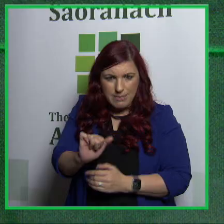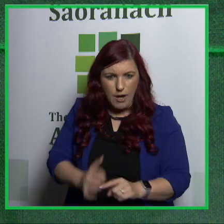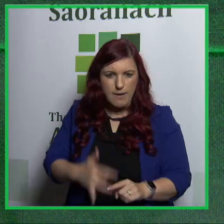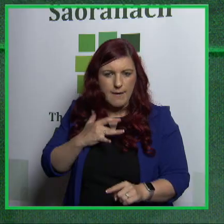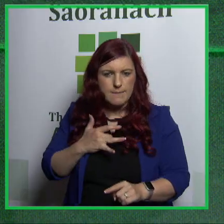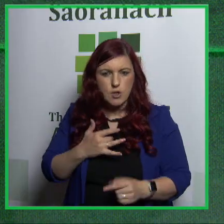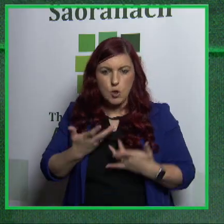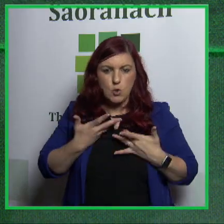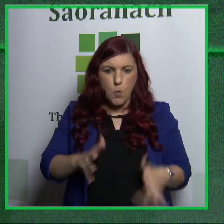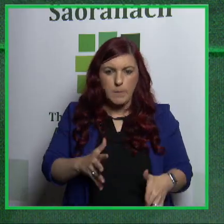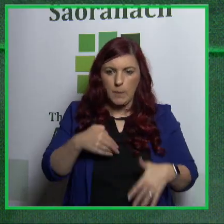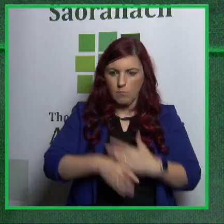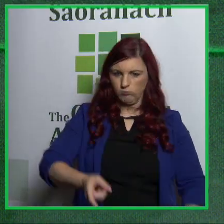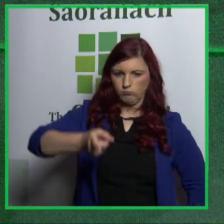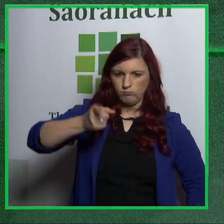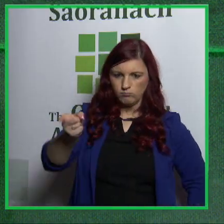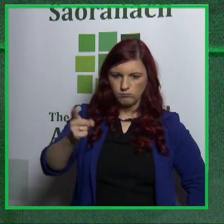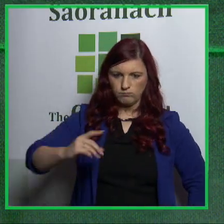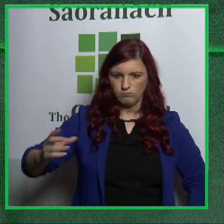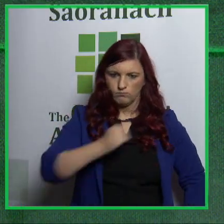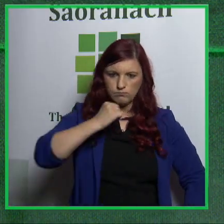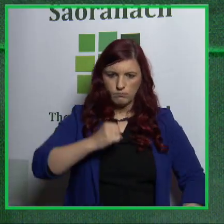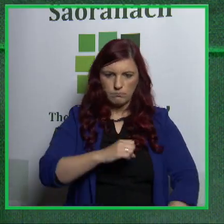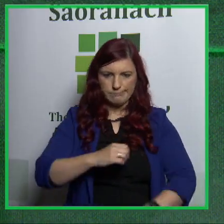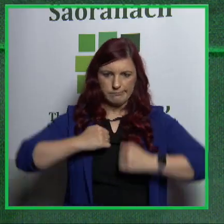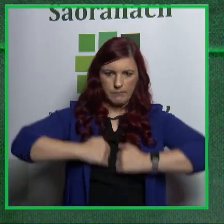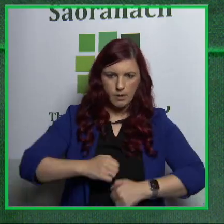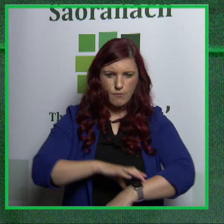know, a nightstick and a whistle and a high-vis jacket. You really want to be going